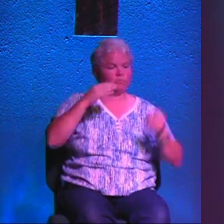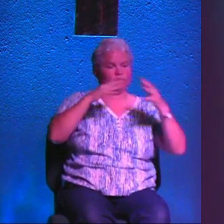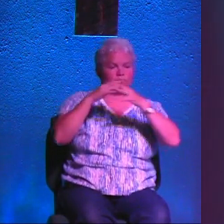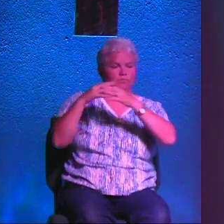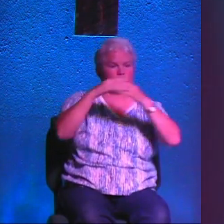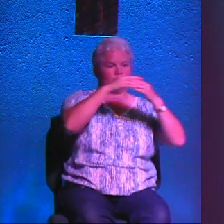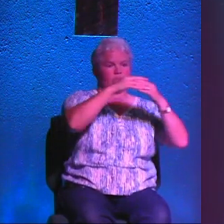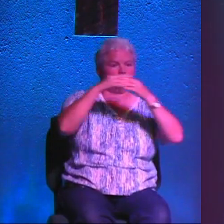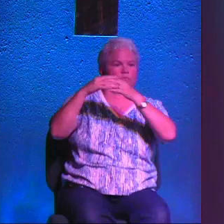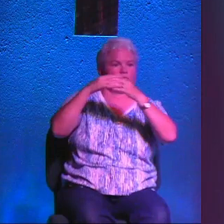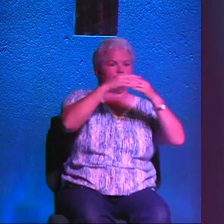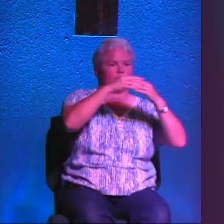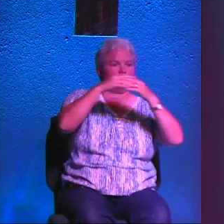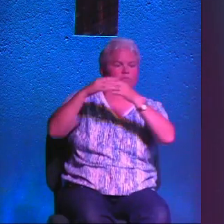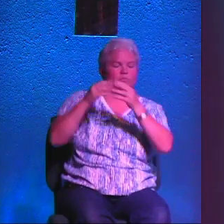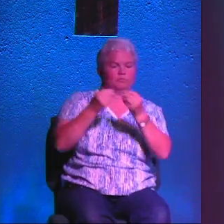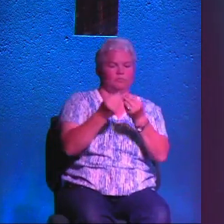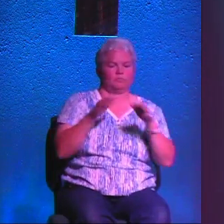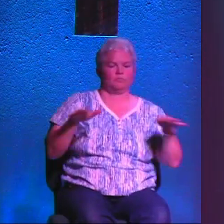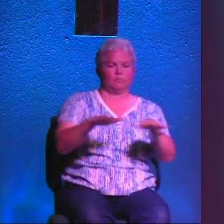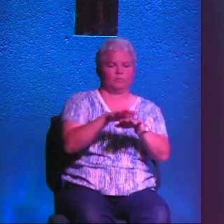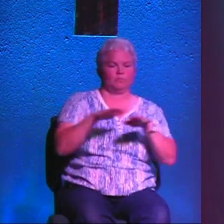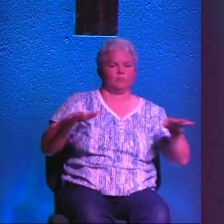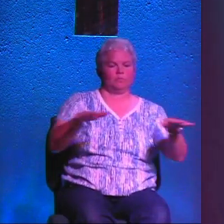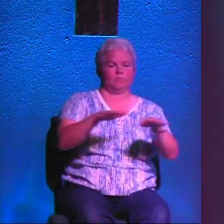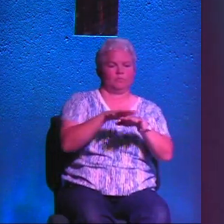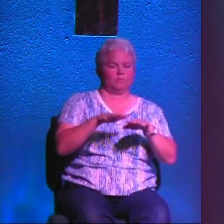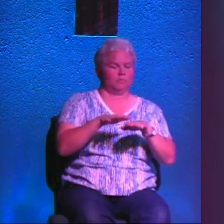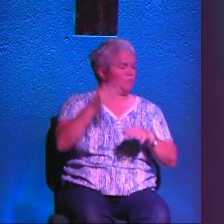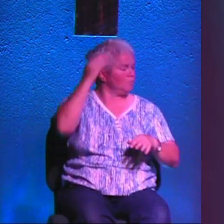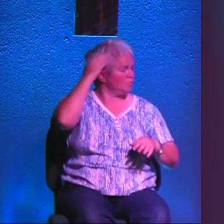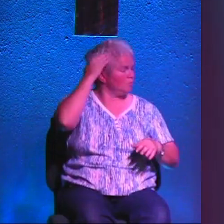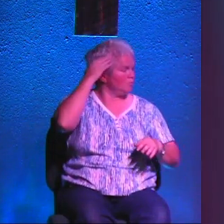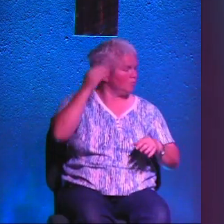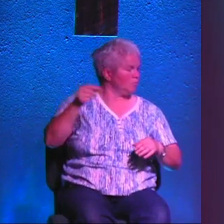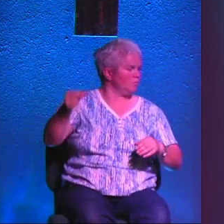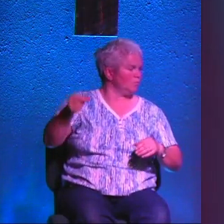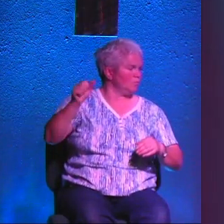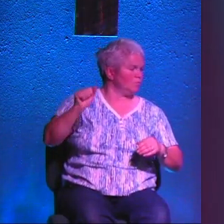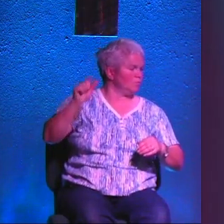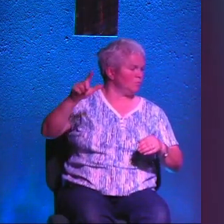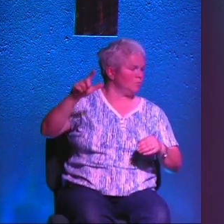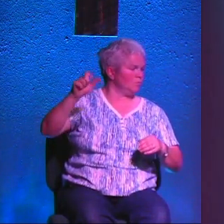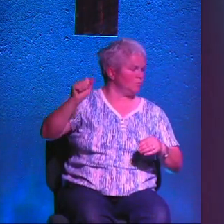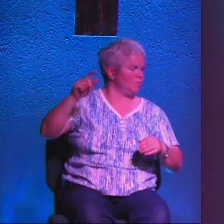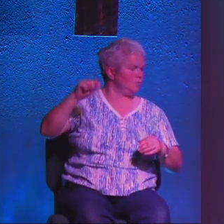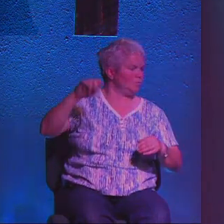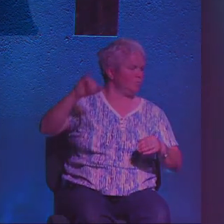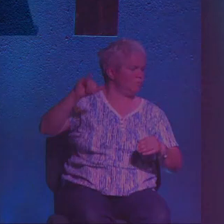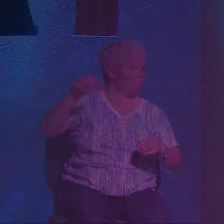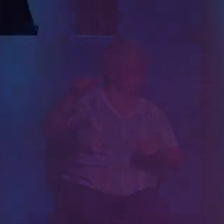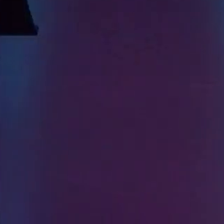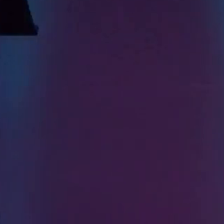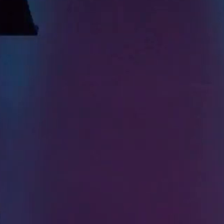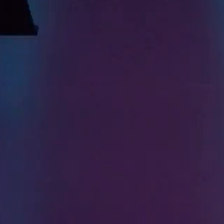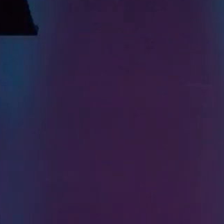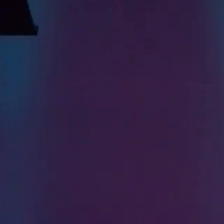battlefield. The battle ranges in my mind, which brings us to Galatians